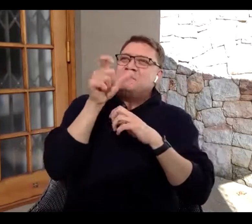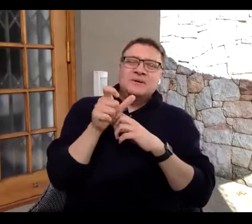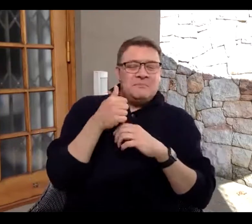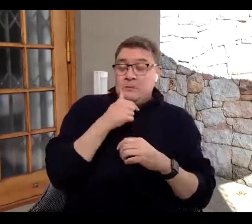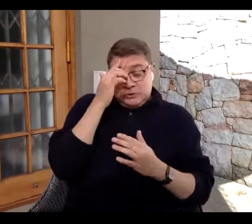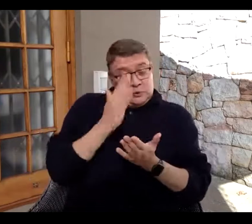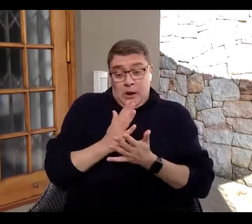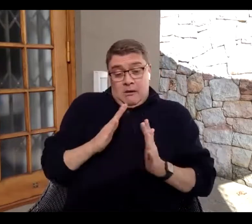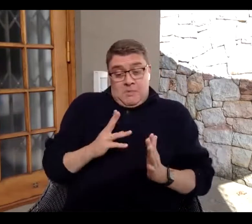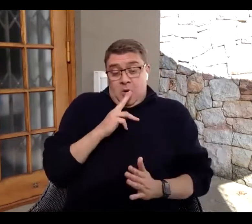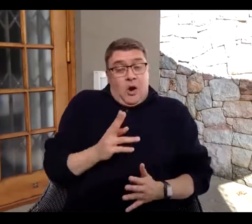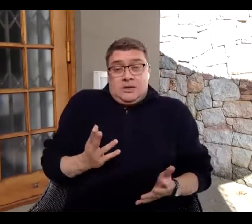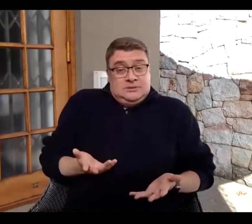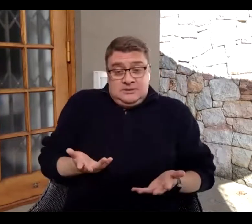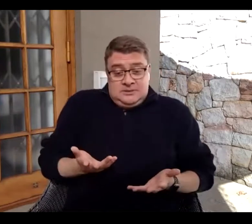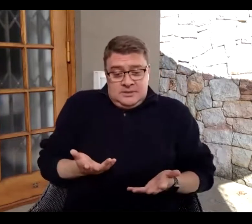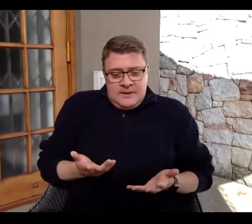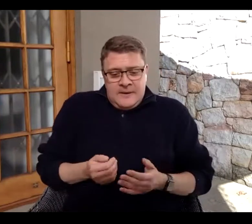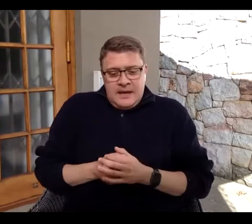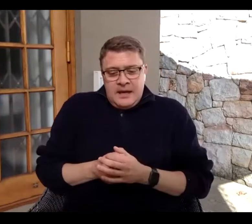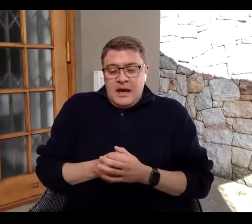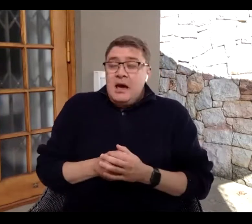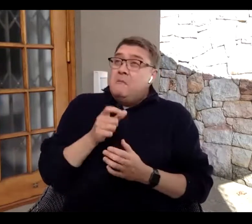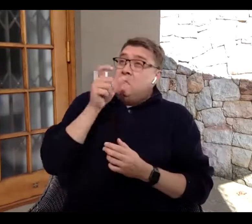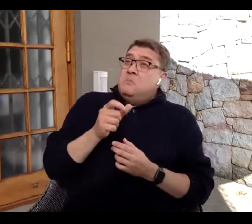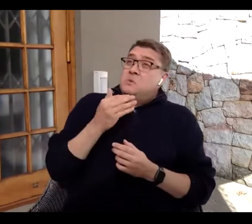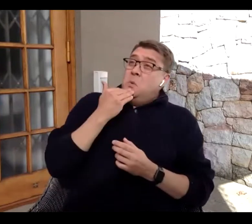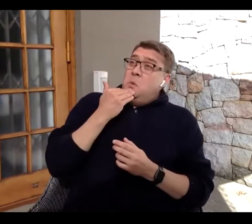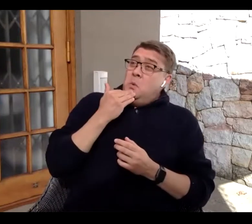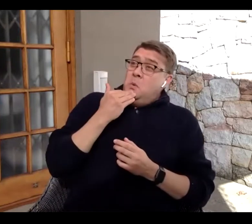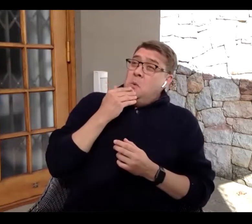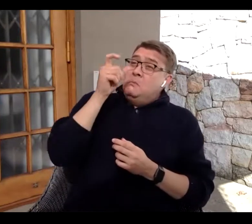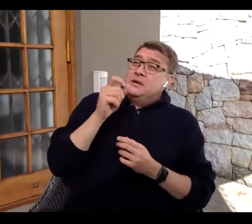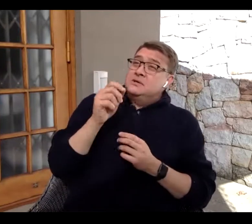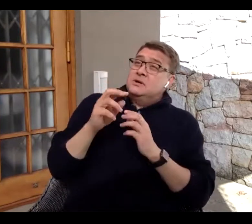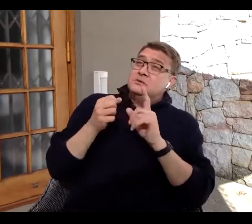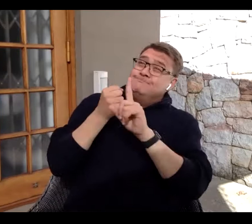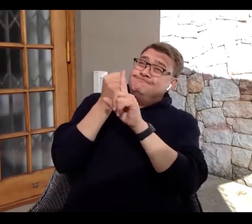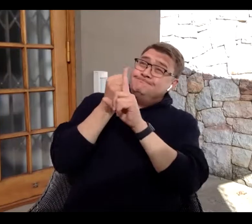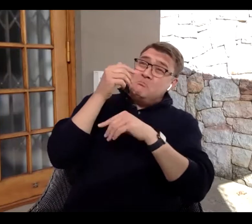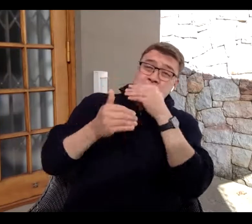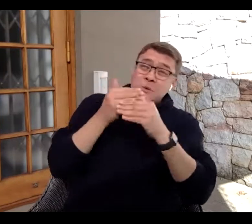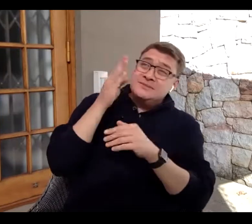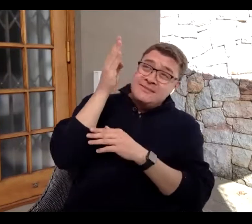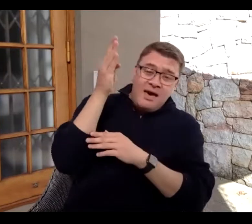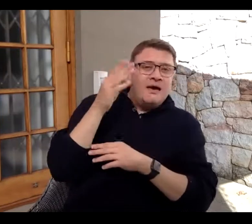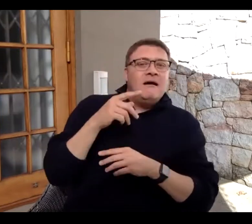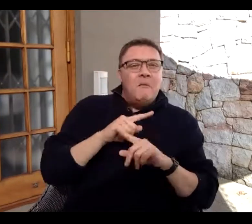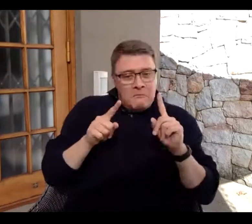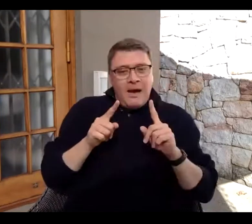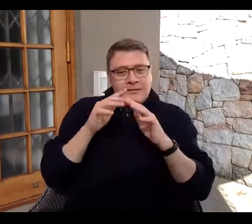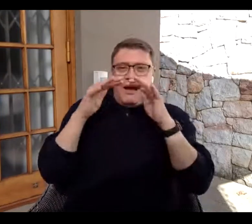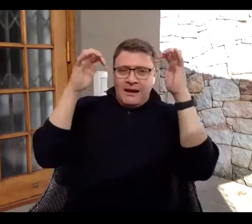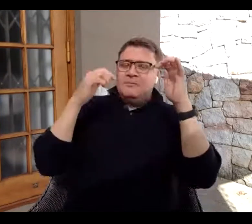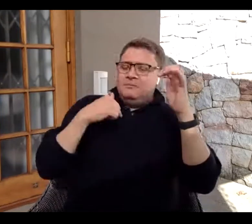I'm being honest, I'm not sure if there is a person or someone that drives this, but it will be something good, and I